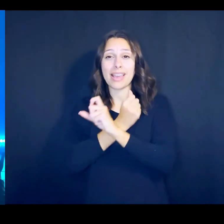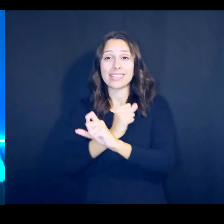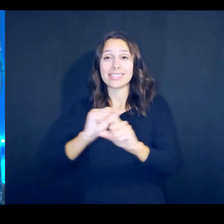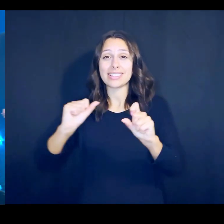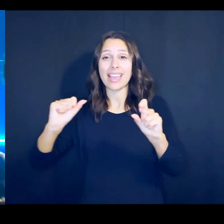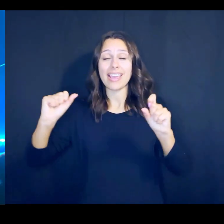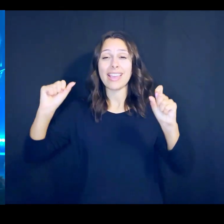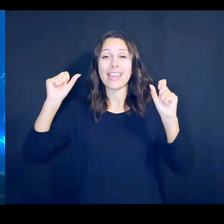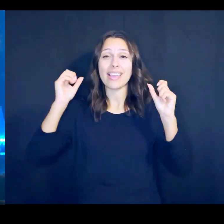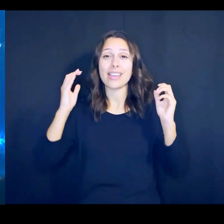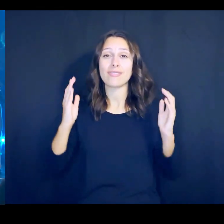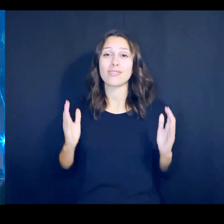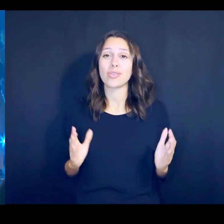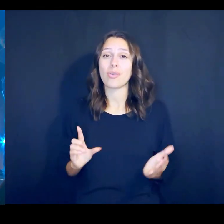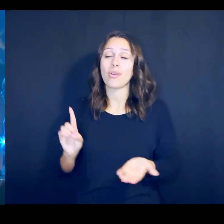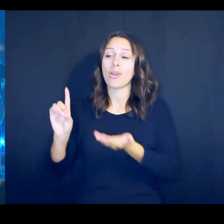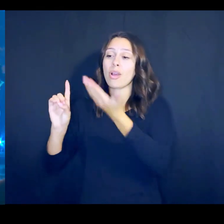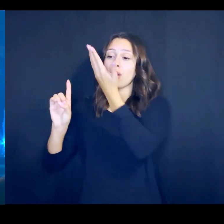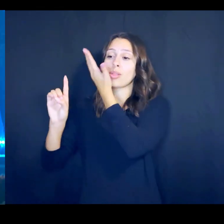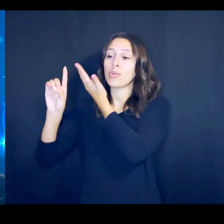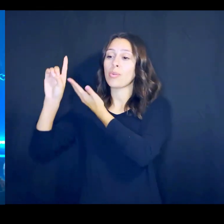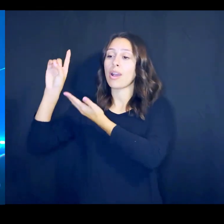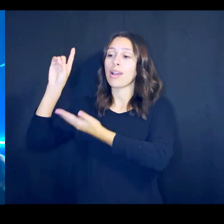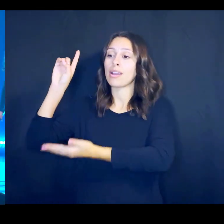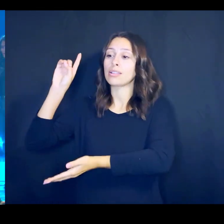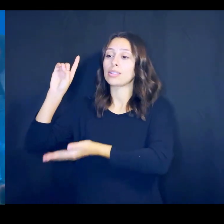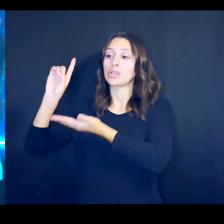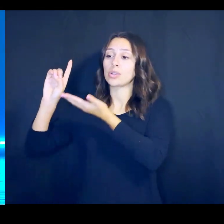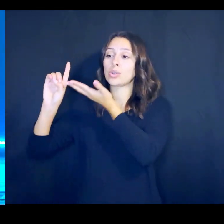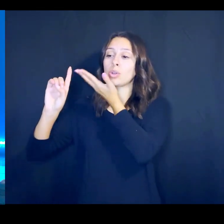Trust him yet? Sing. My.